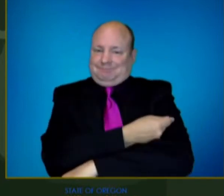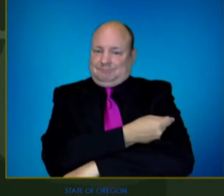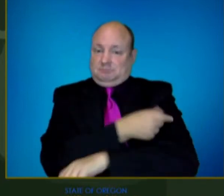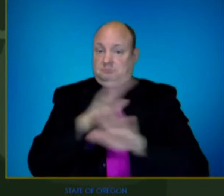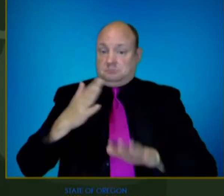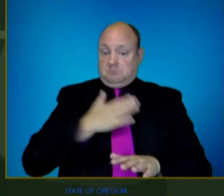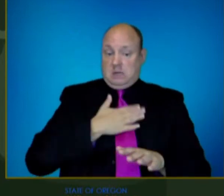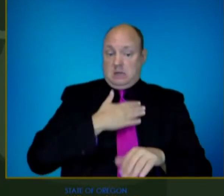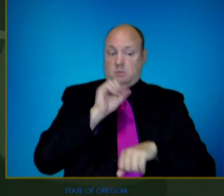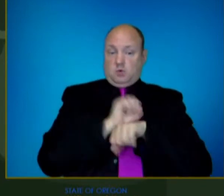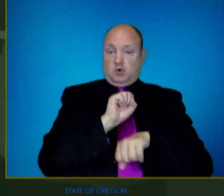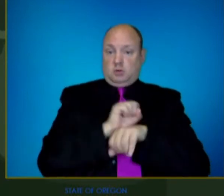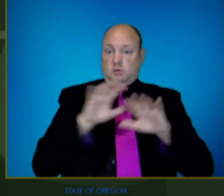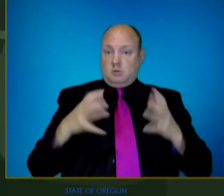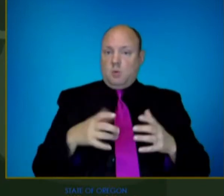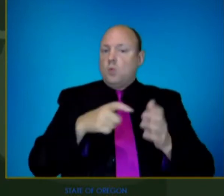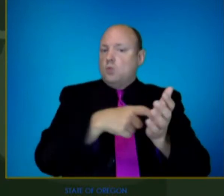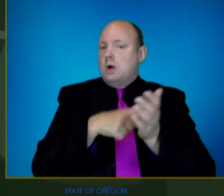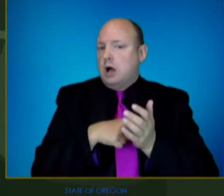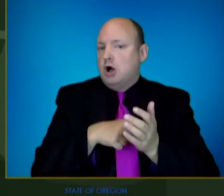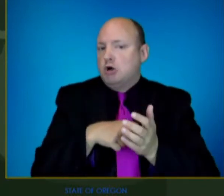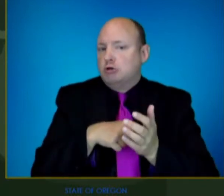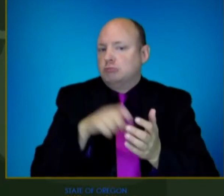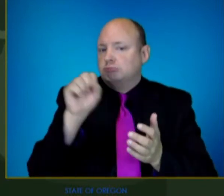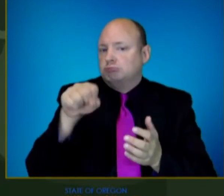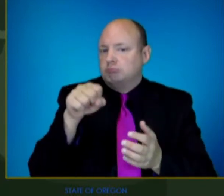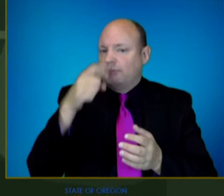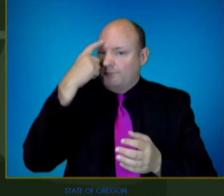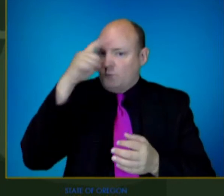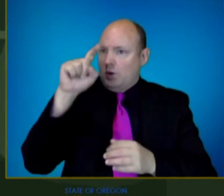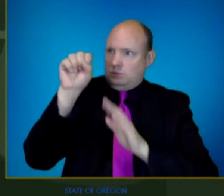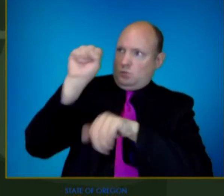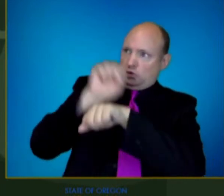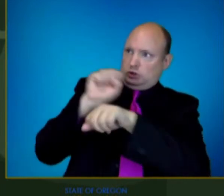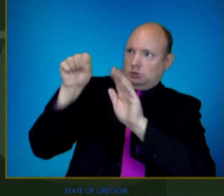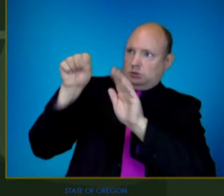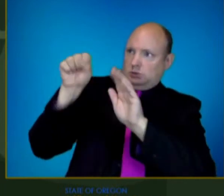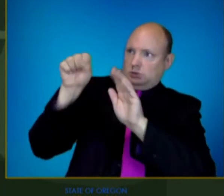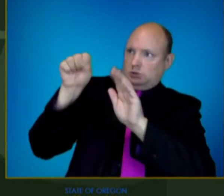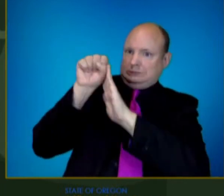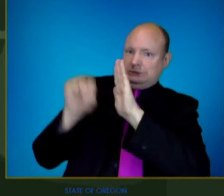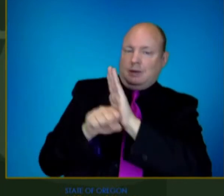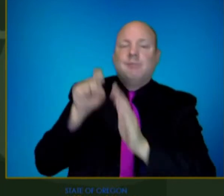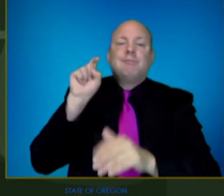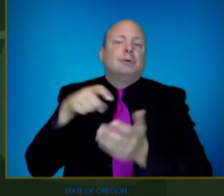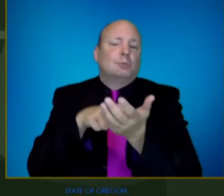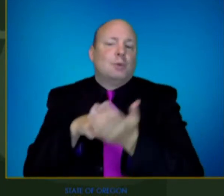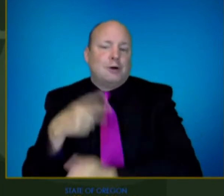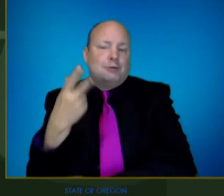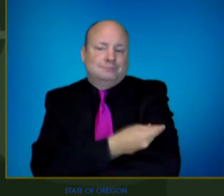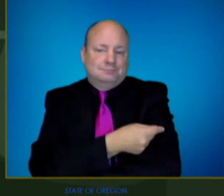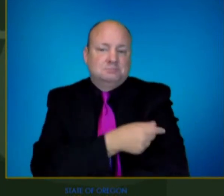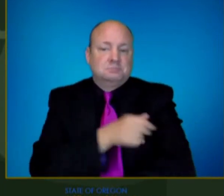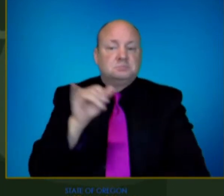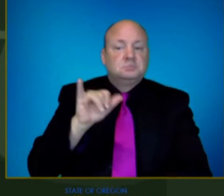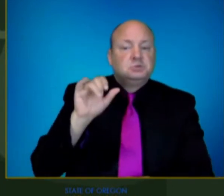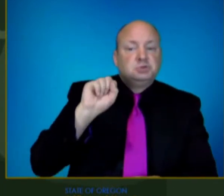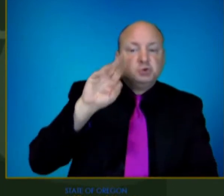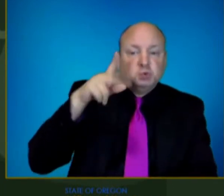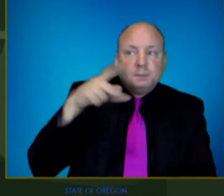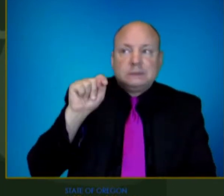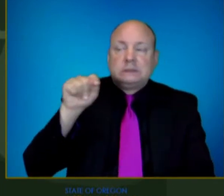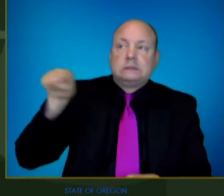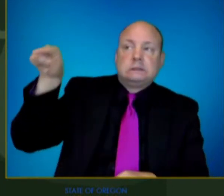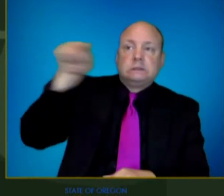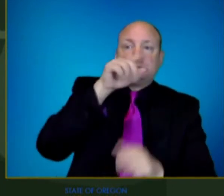require these employees to get vaccinated, and local superintendents need to make that decision, and that is